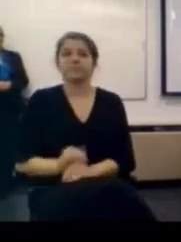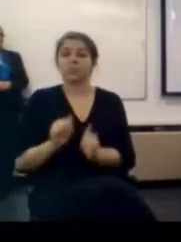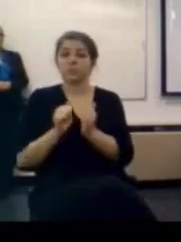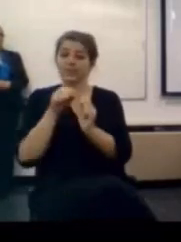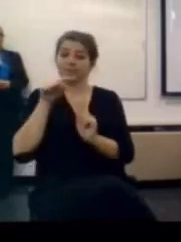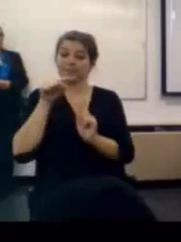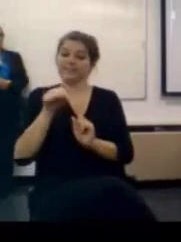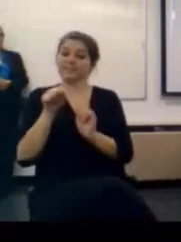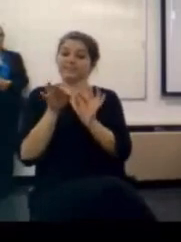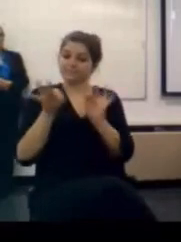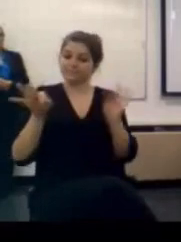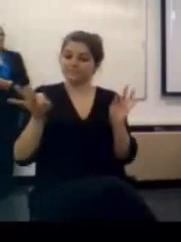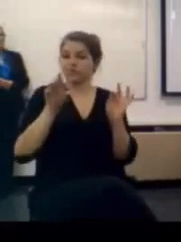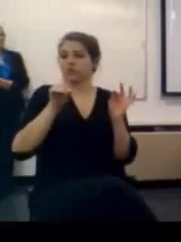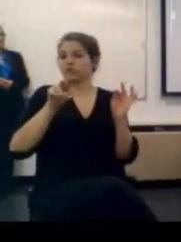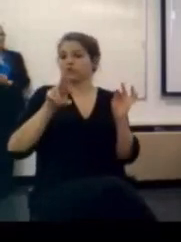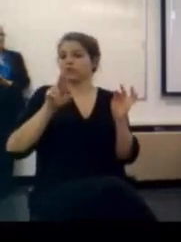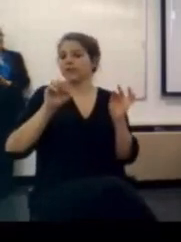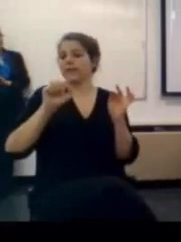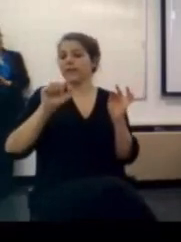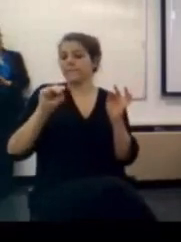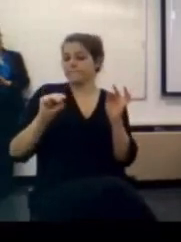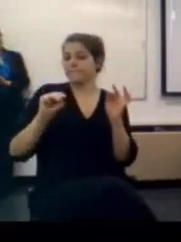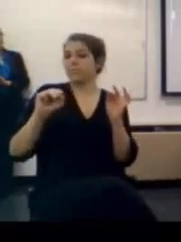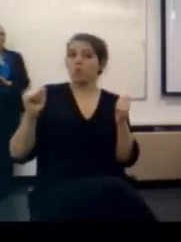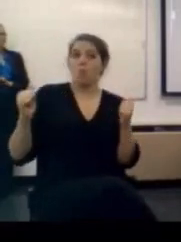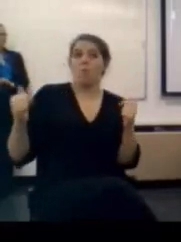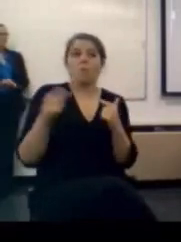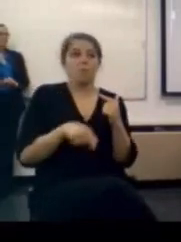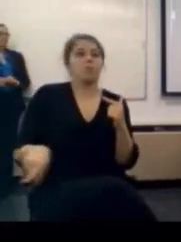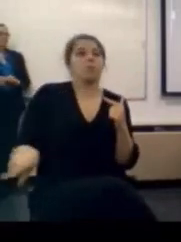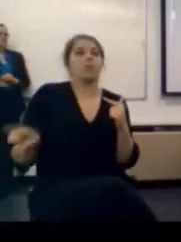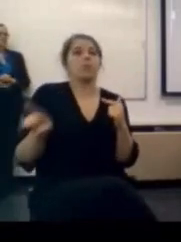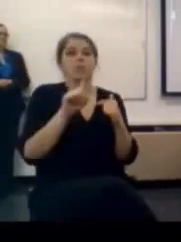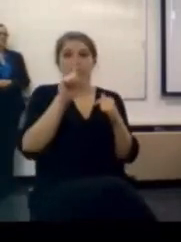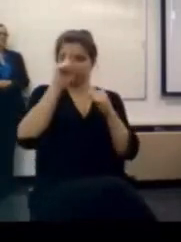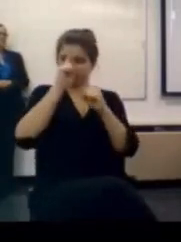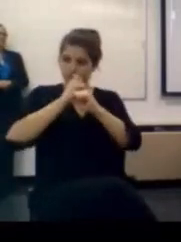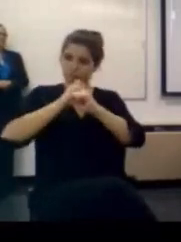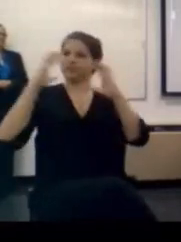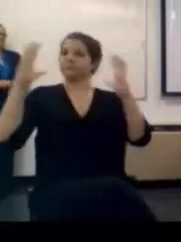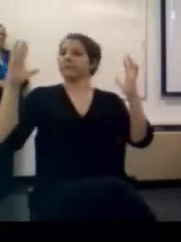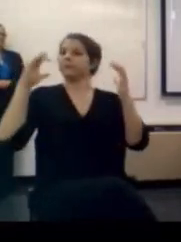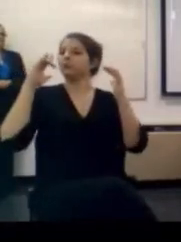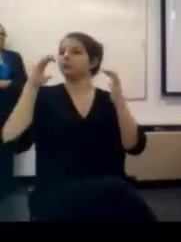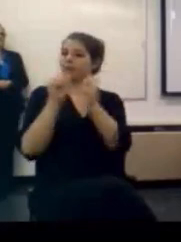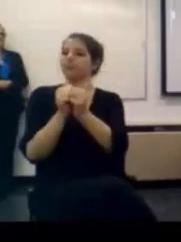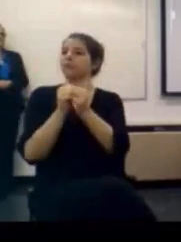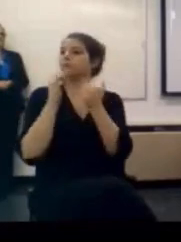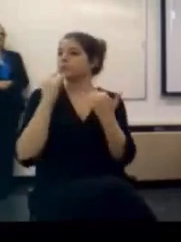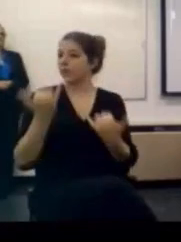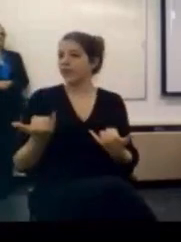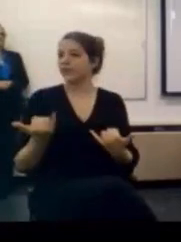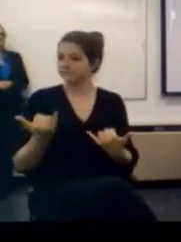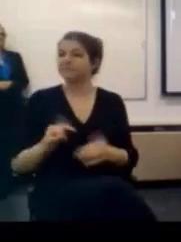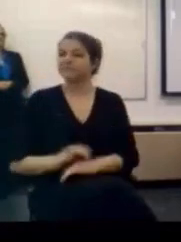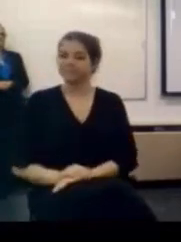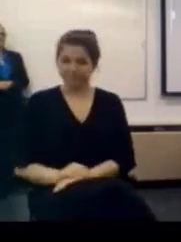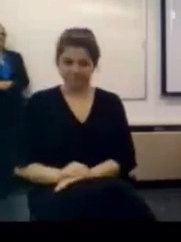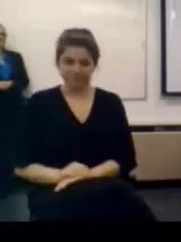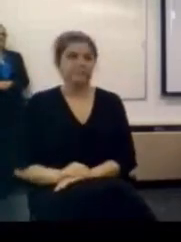Mentoring. With this definition, we are all dreaming